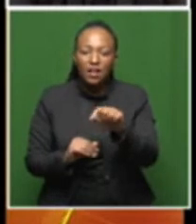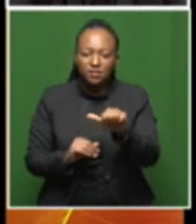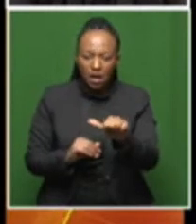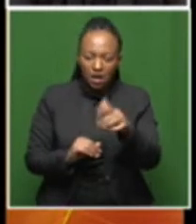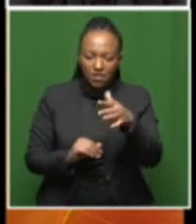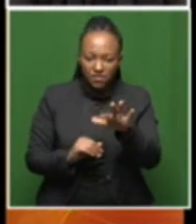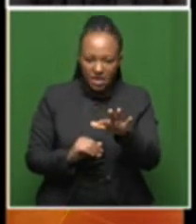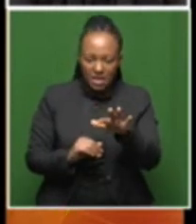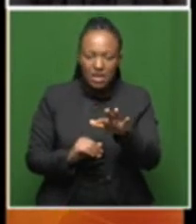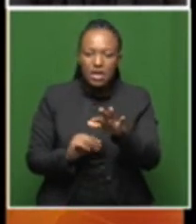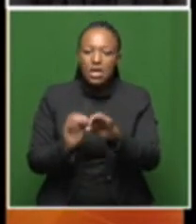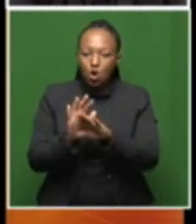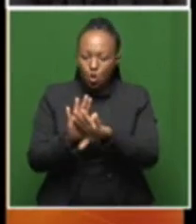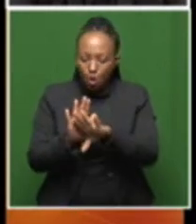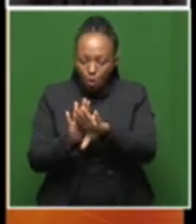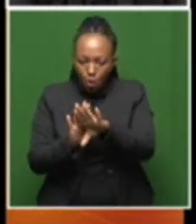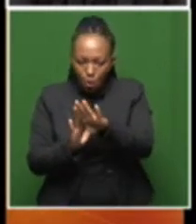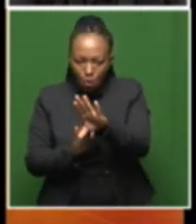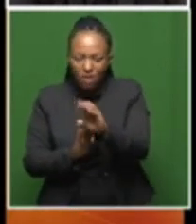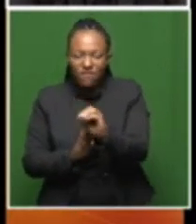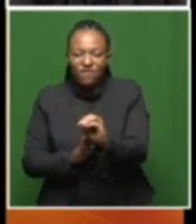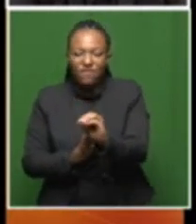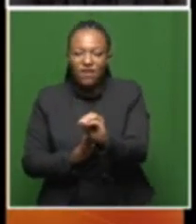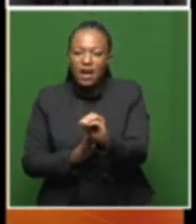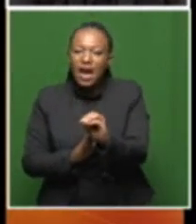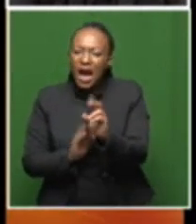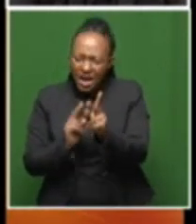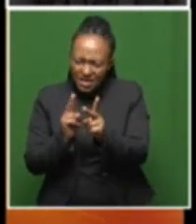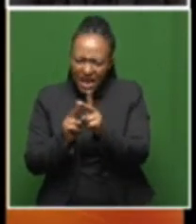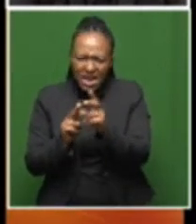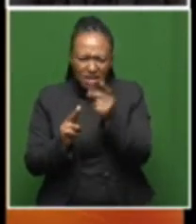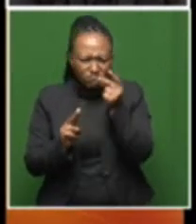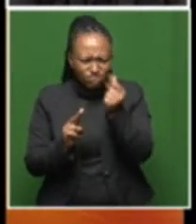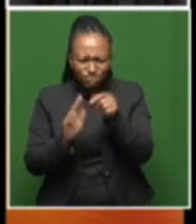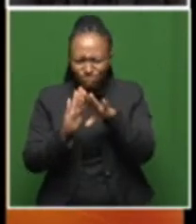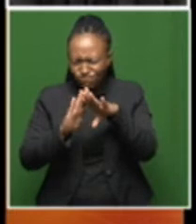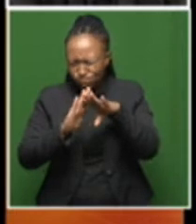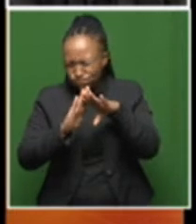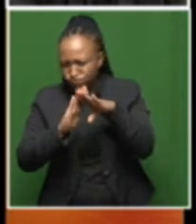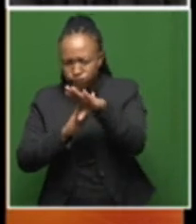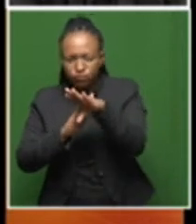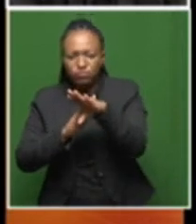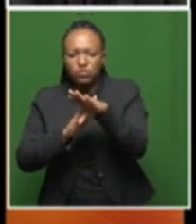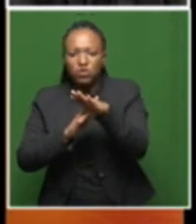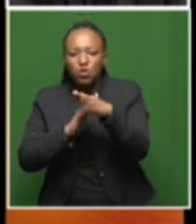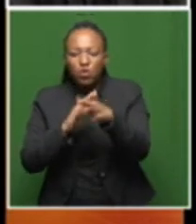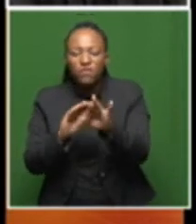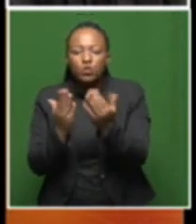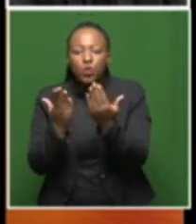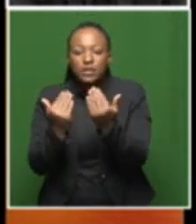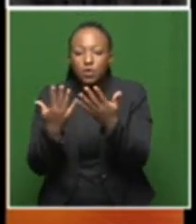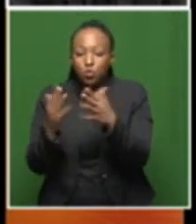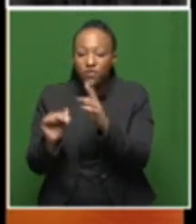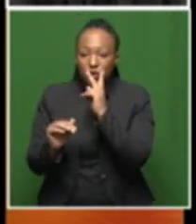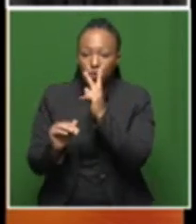grow, and just after that, it's starting shooting up the number of infections, which we expect